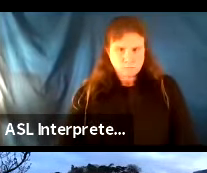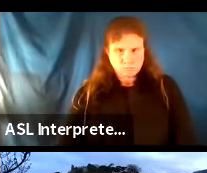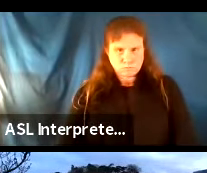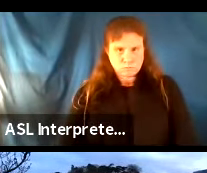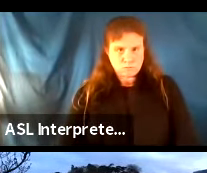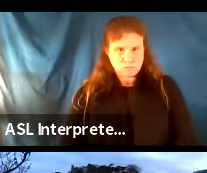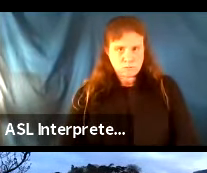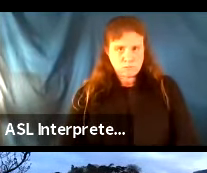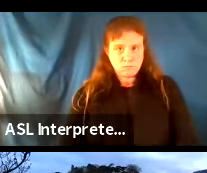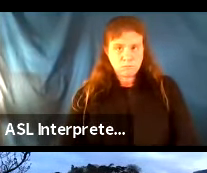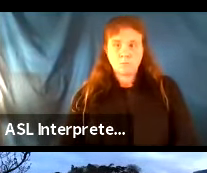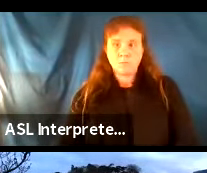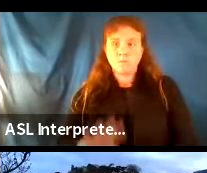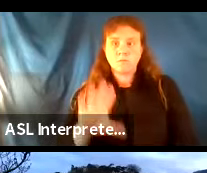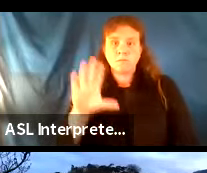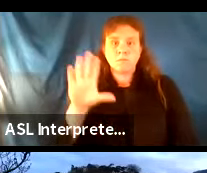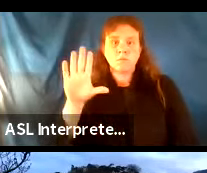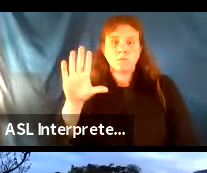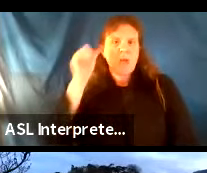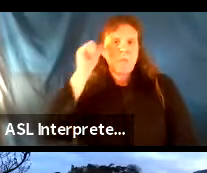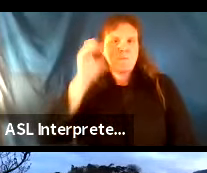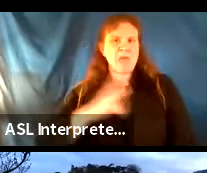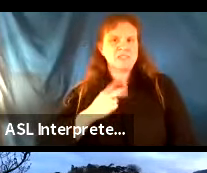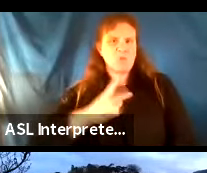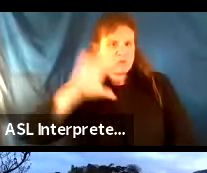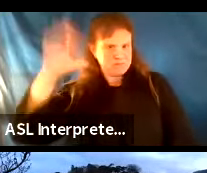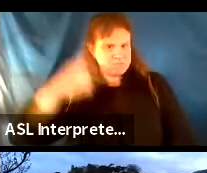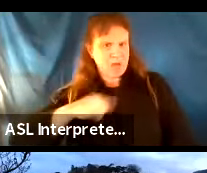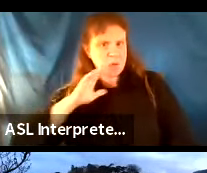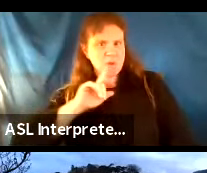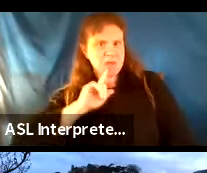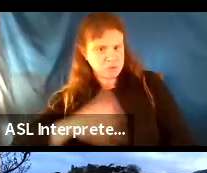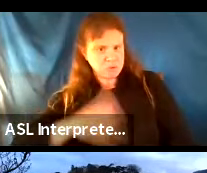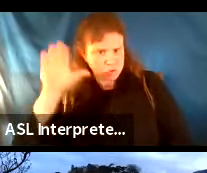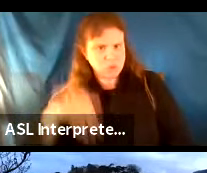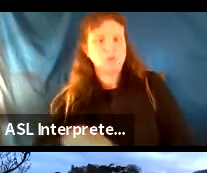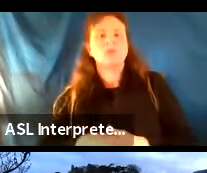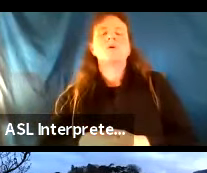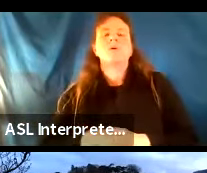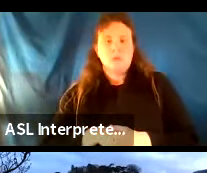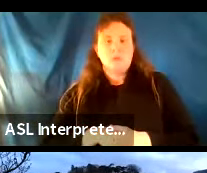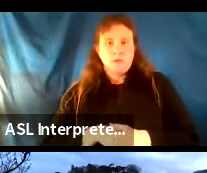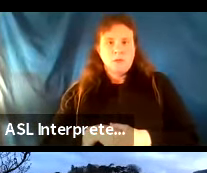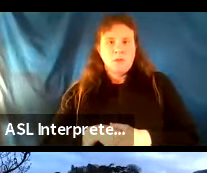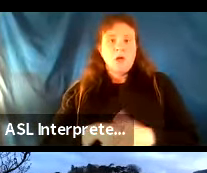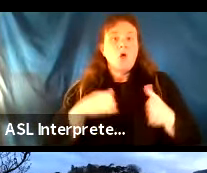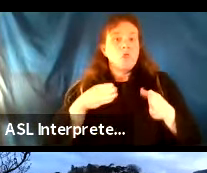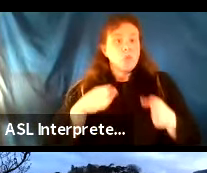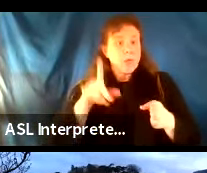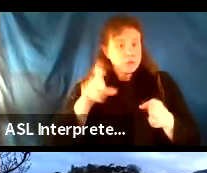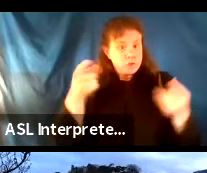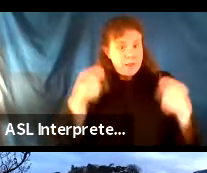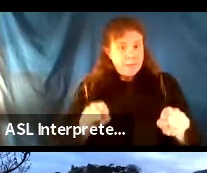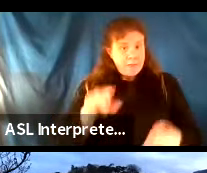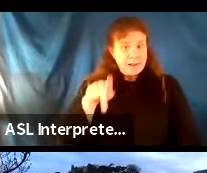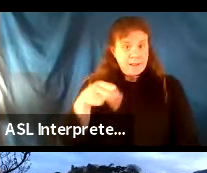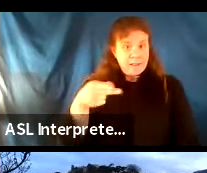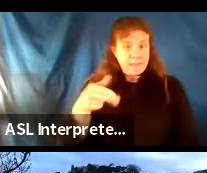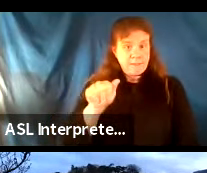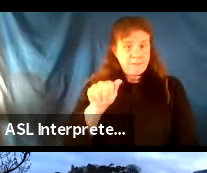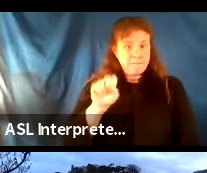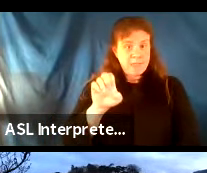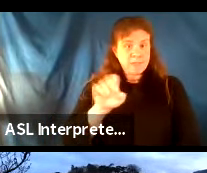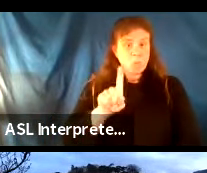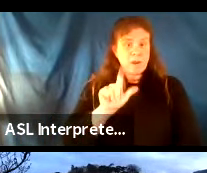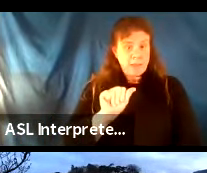I'll go ahead and answer that. So the way it should happen is that phase 1A should continue even as you